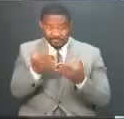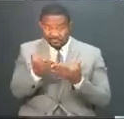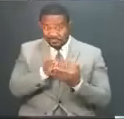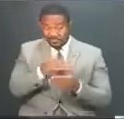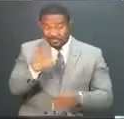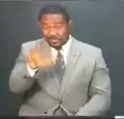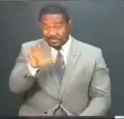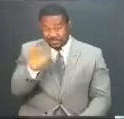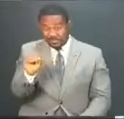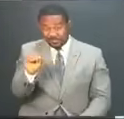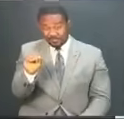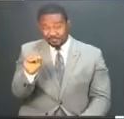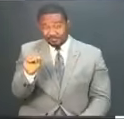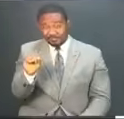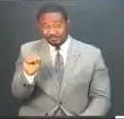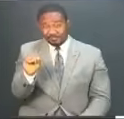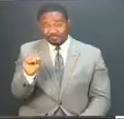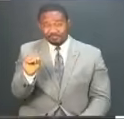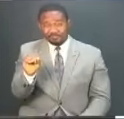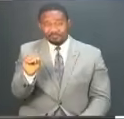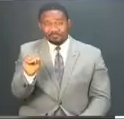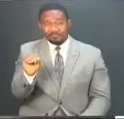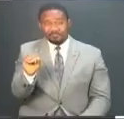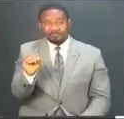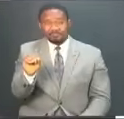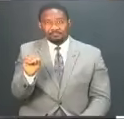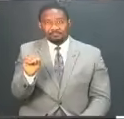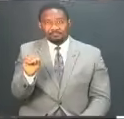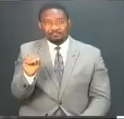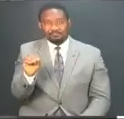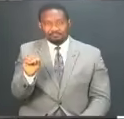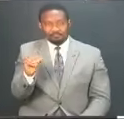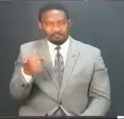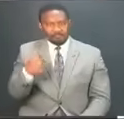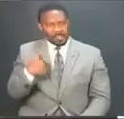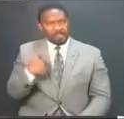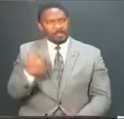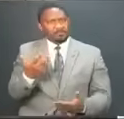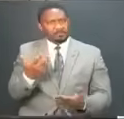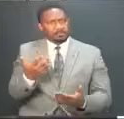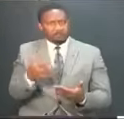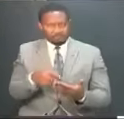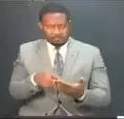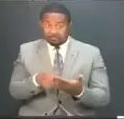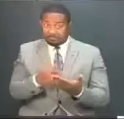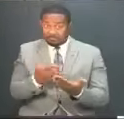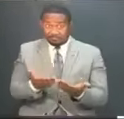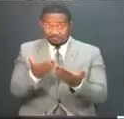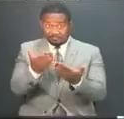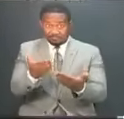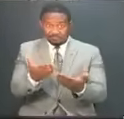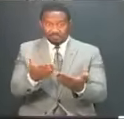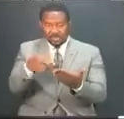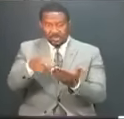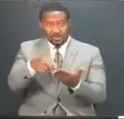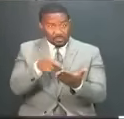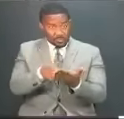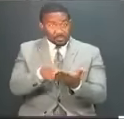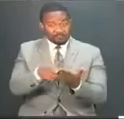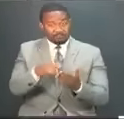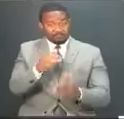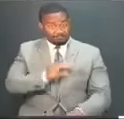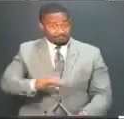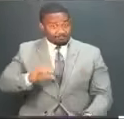paper. Mr. Speaker, as I present the report of your committee, Mr.